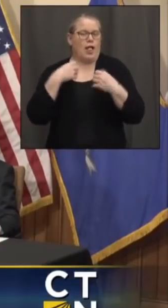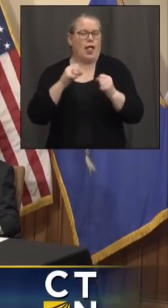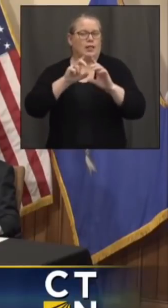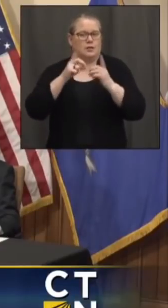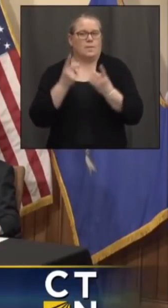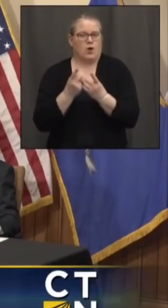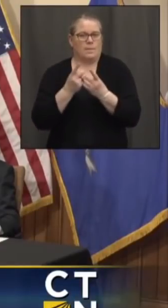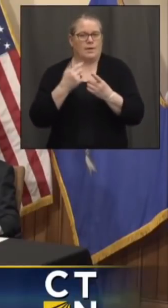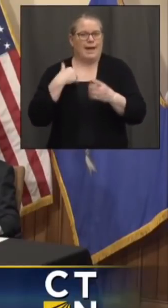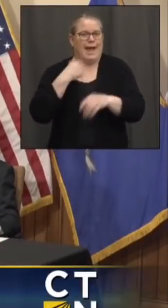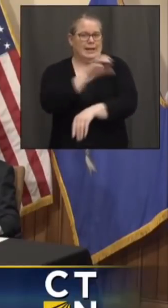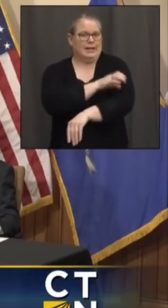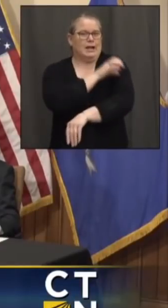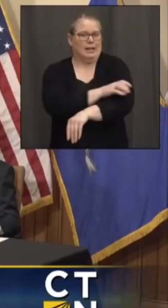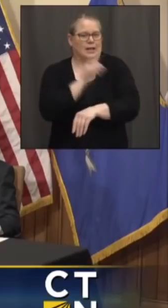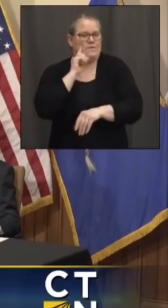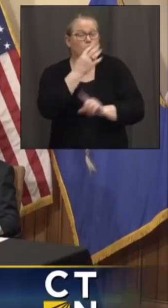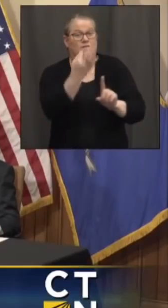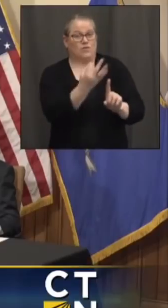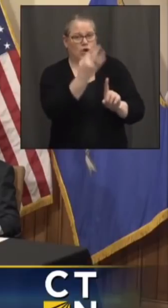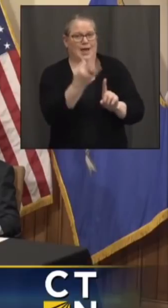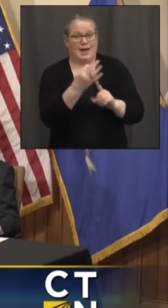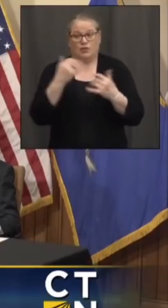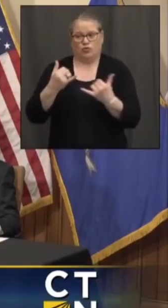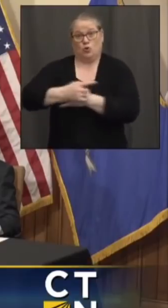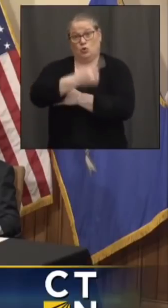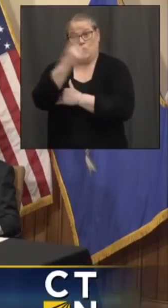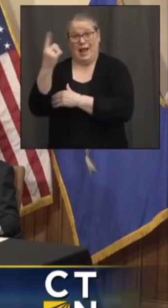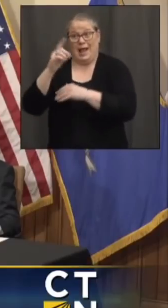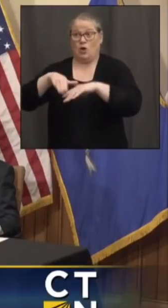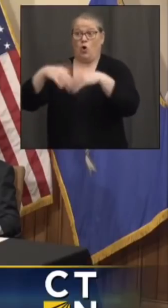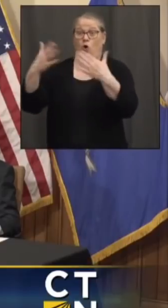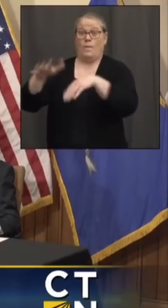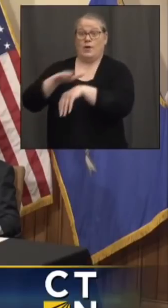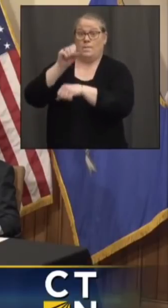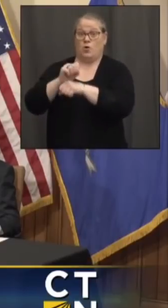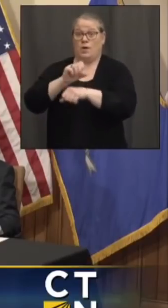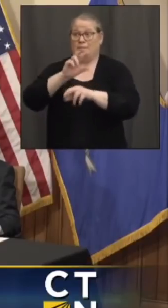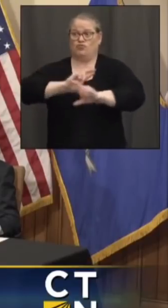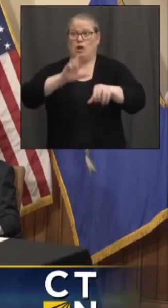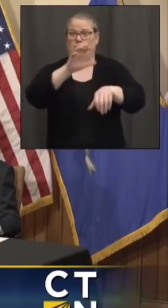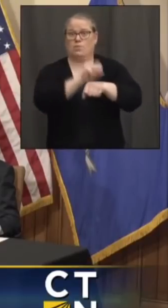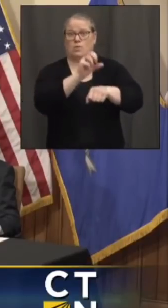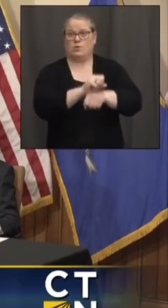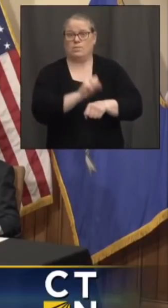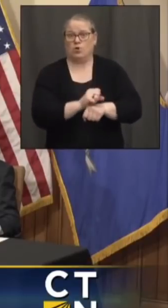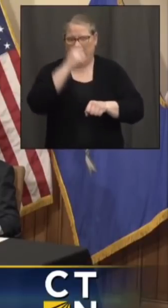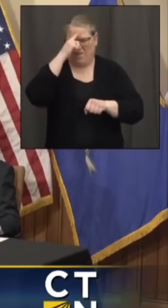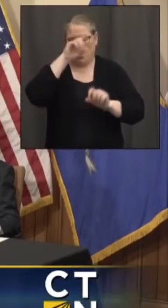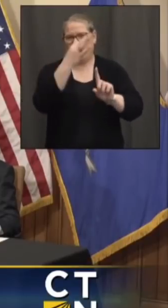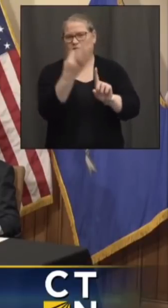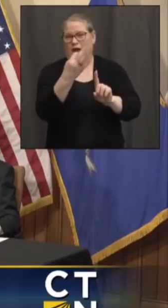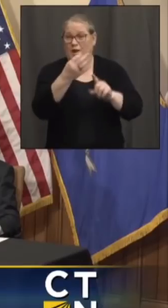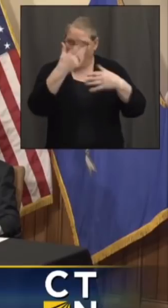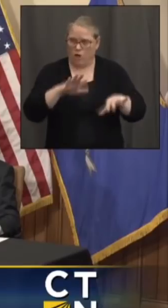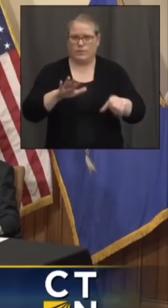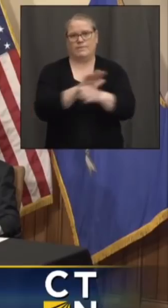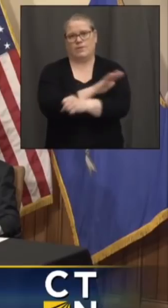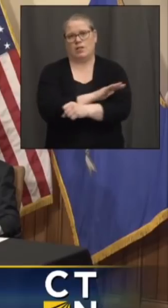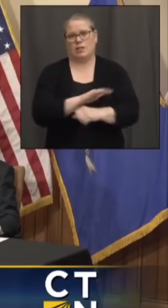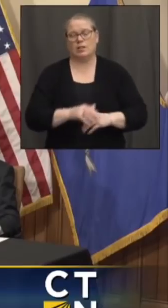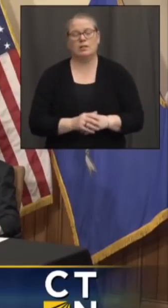clinic that's on Friday. So they were booking today for a clinic, happening after Thursday. Then I also had a question on the topic of